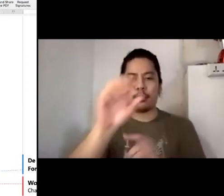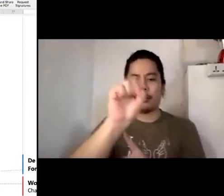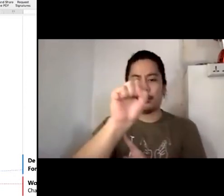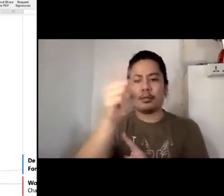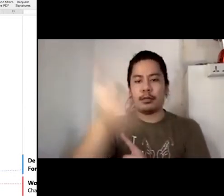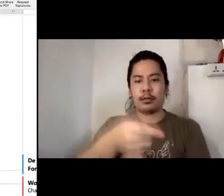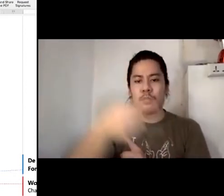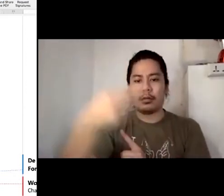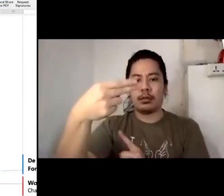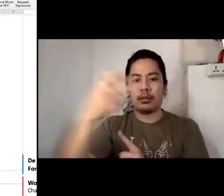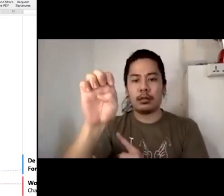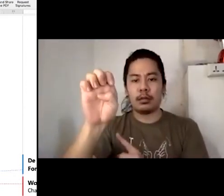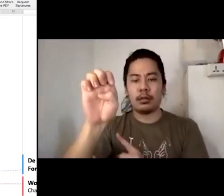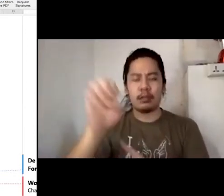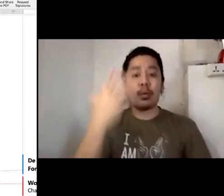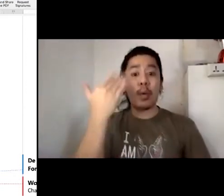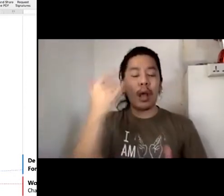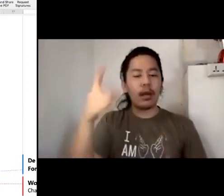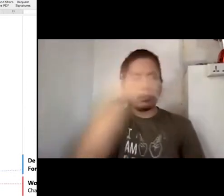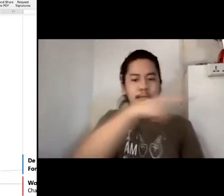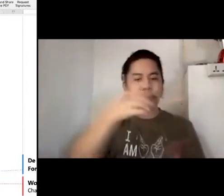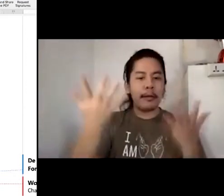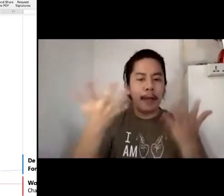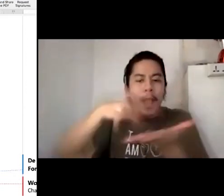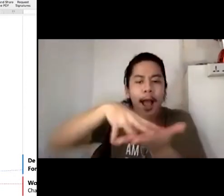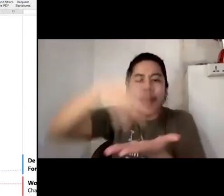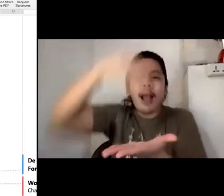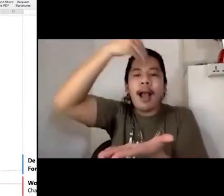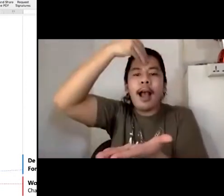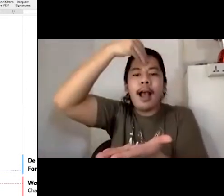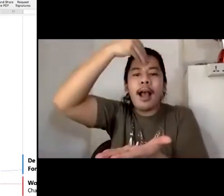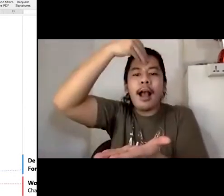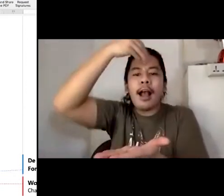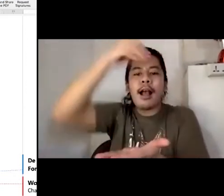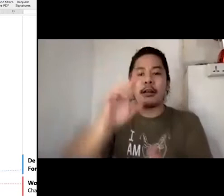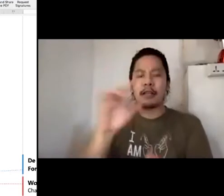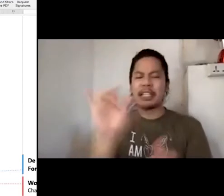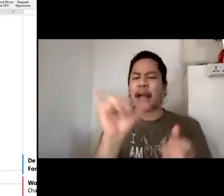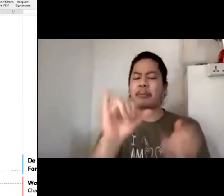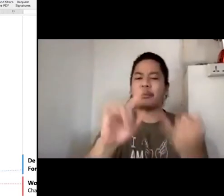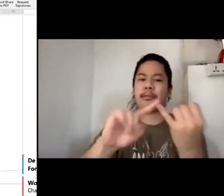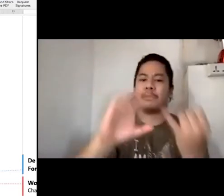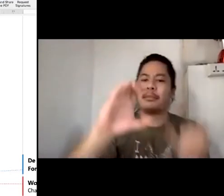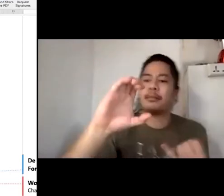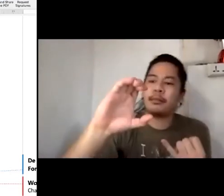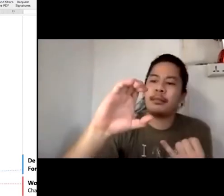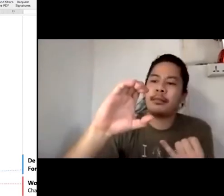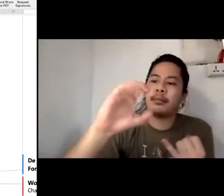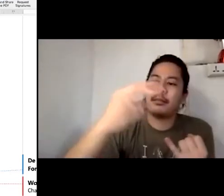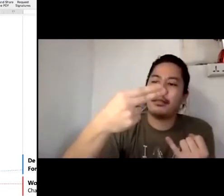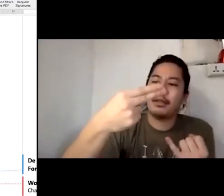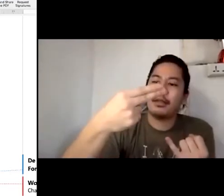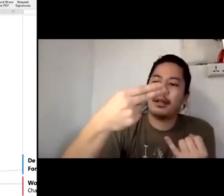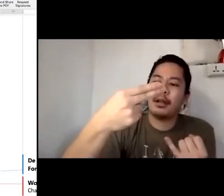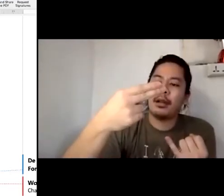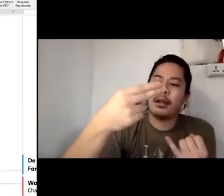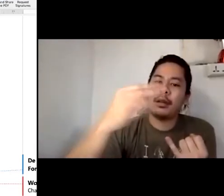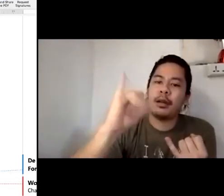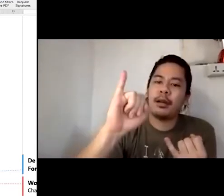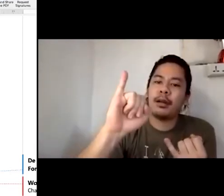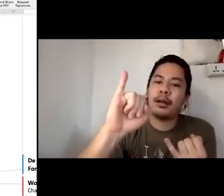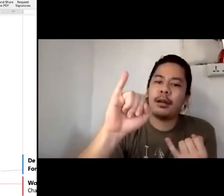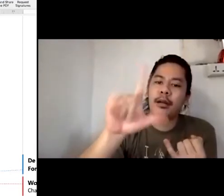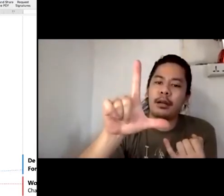Yes, we were discussing the English, putting a s/he to